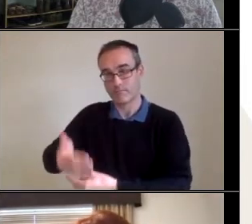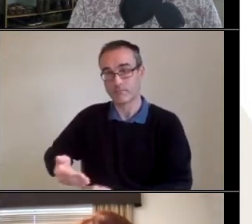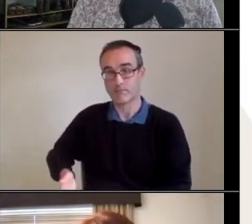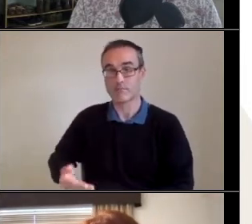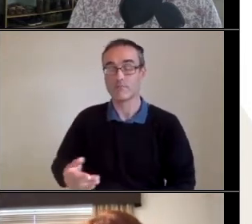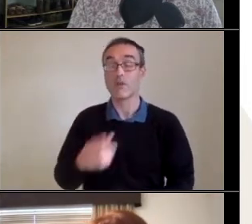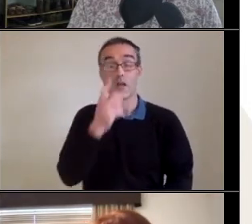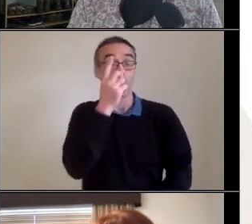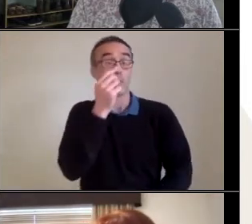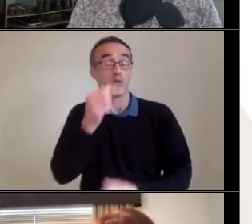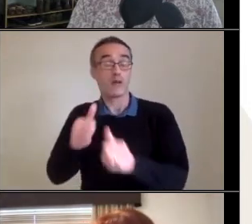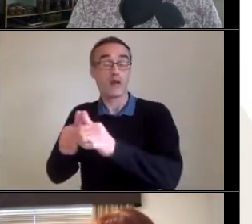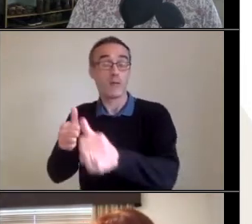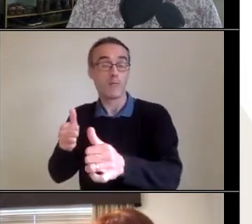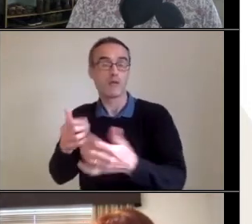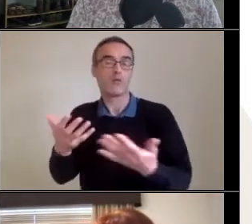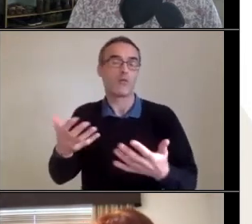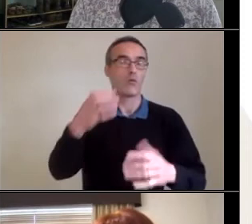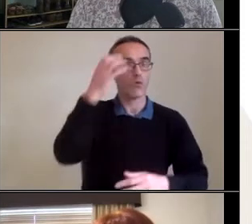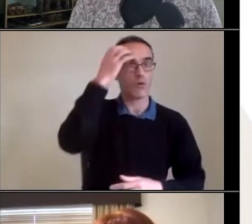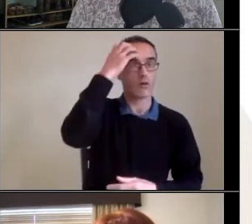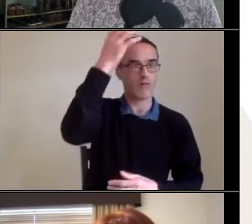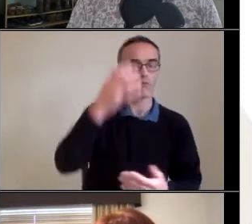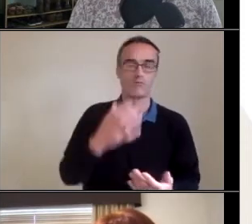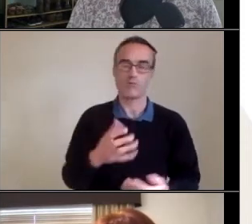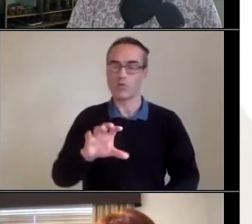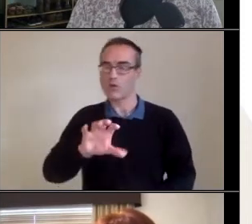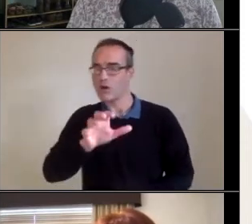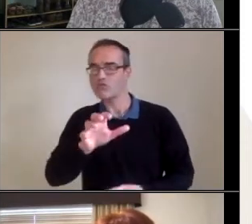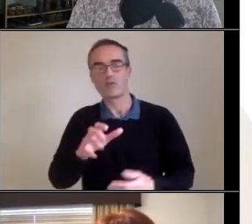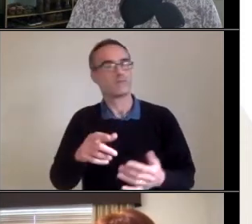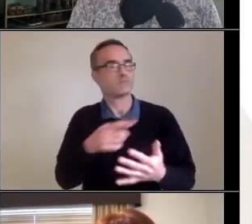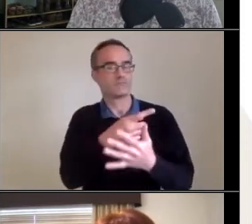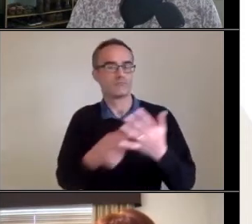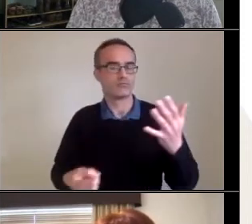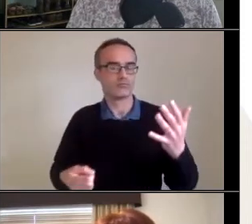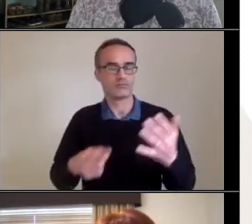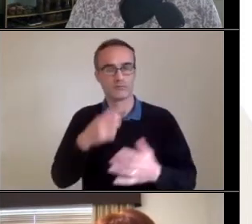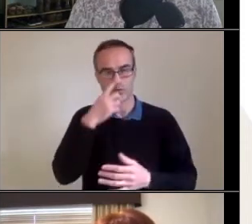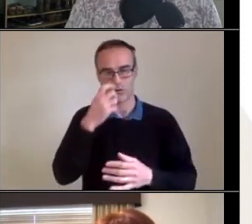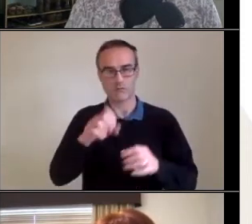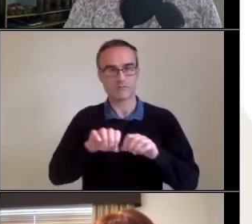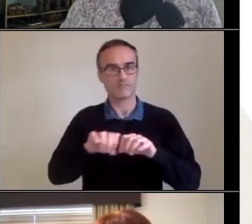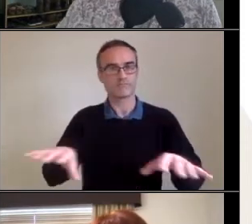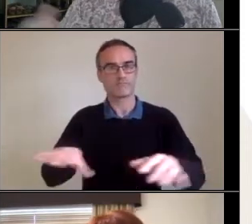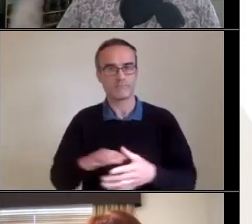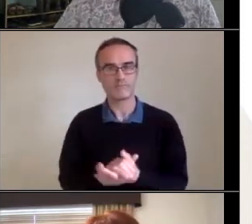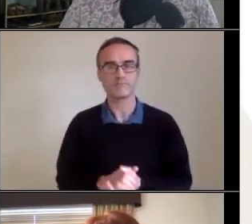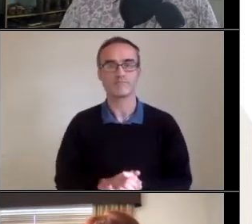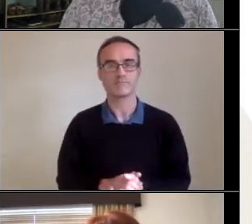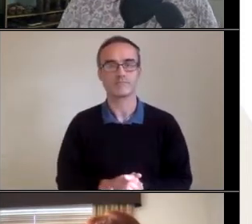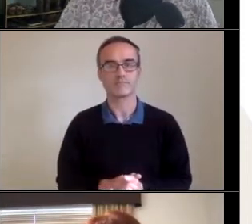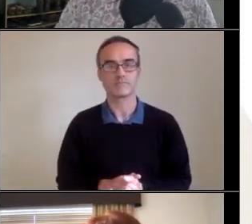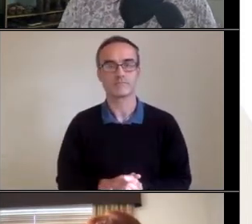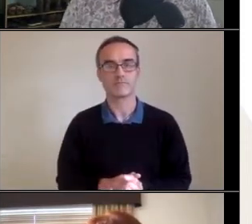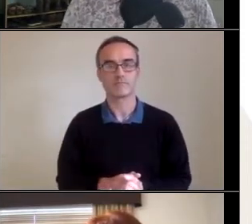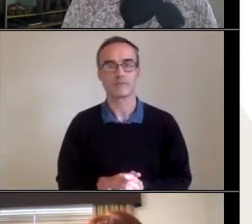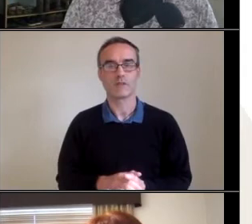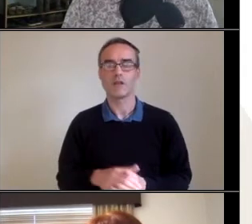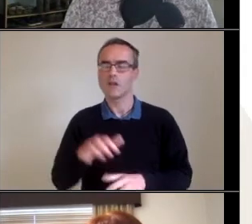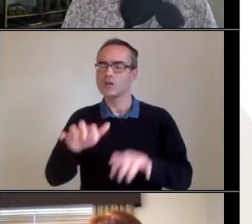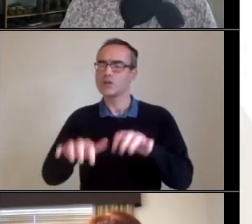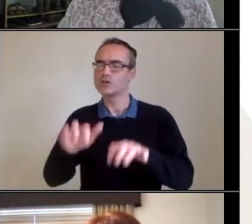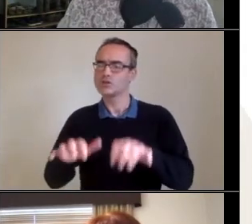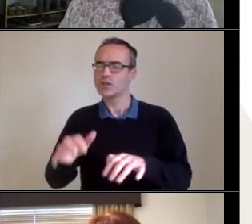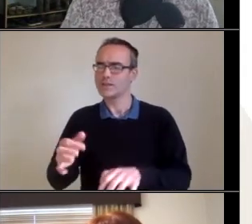you know, a global system. Thank you. Sarah has pointed out in the questions as well that I simplified that down to a